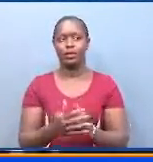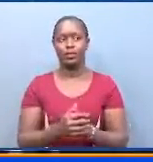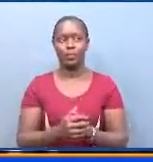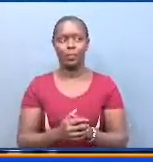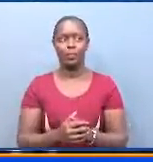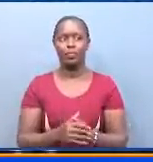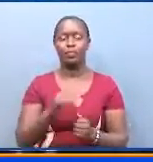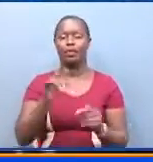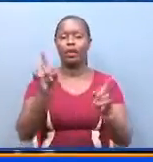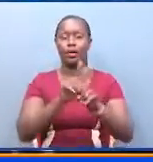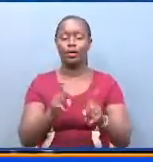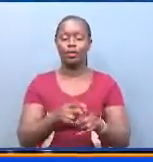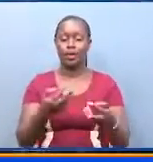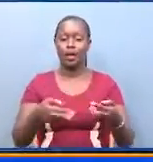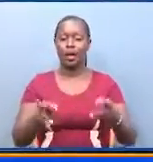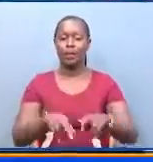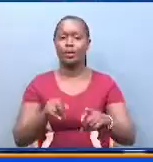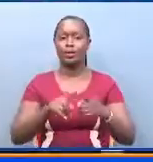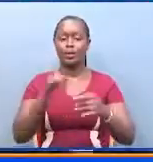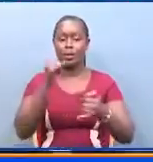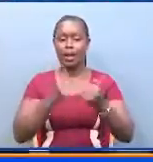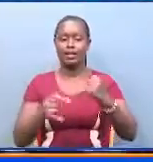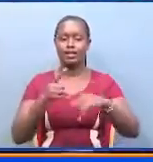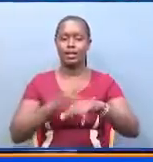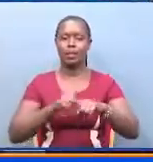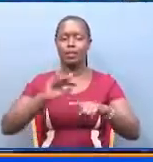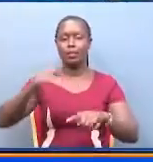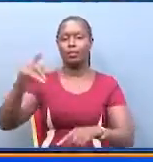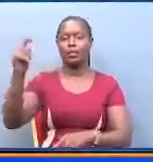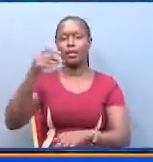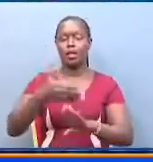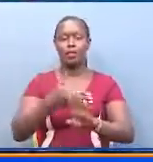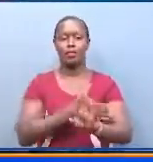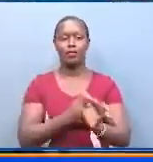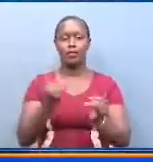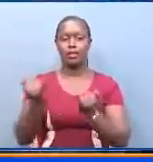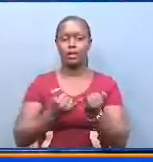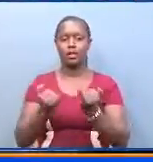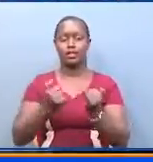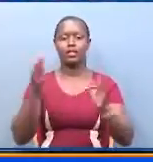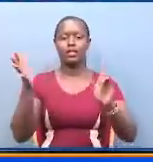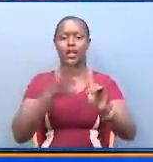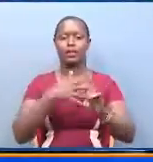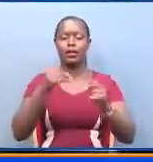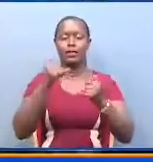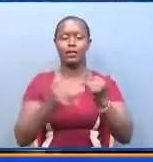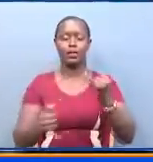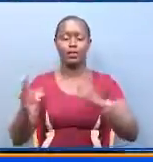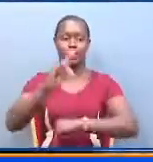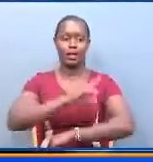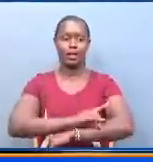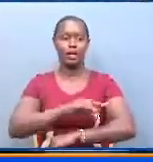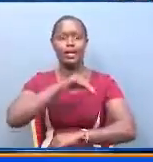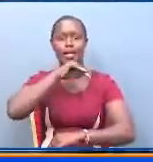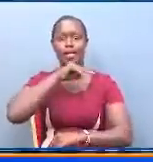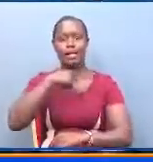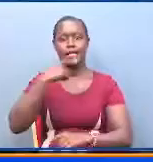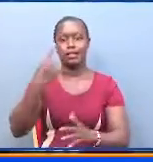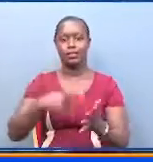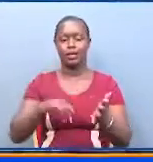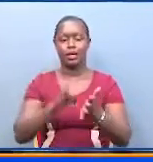in what appears to be his final stab in Mount Kenya region before Saturday's campaign's final day, Odinga squeezed